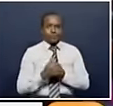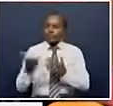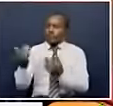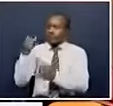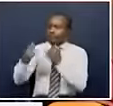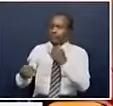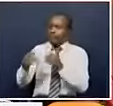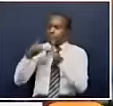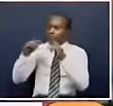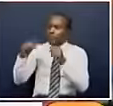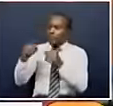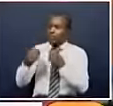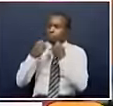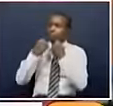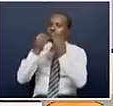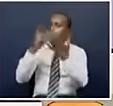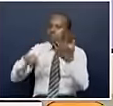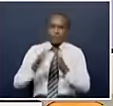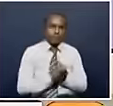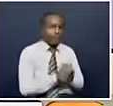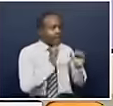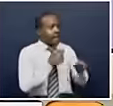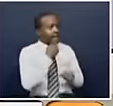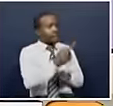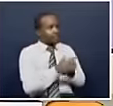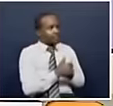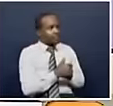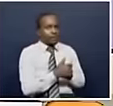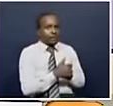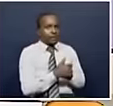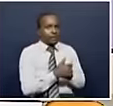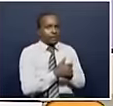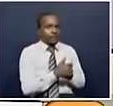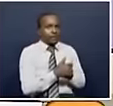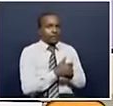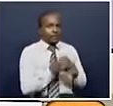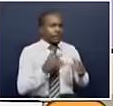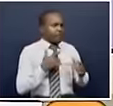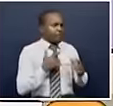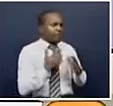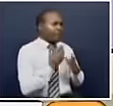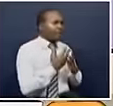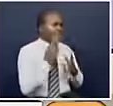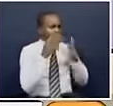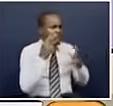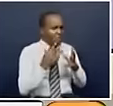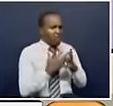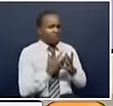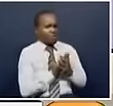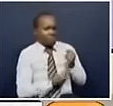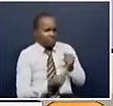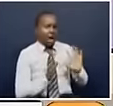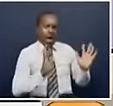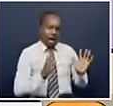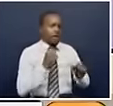the youth of this country, we're closing now, Jen. Oh, I'll tell the youth not to despair. No, they should not despair. You know, jobs are